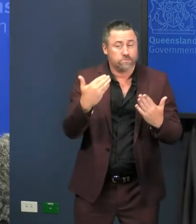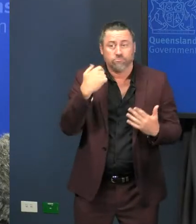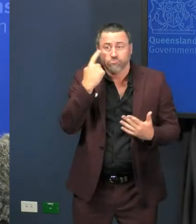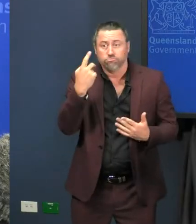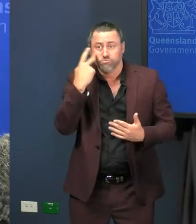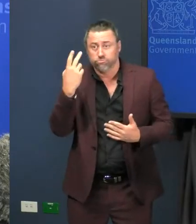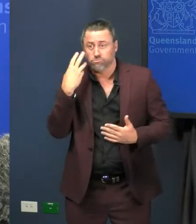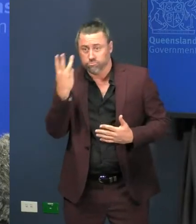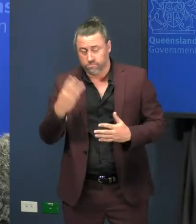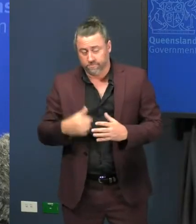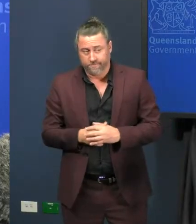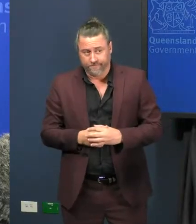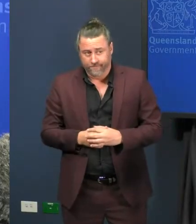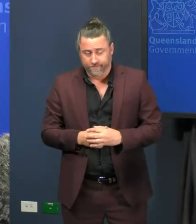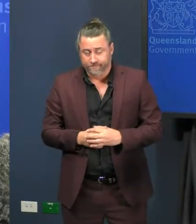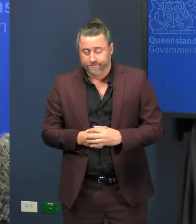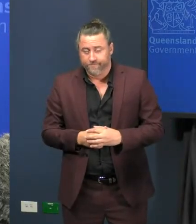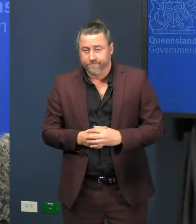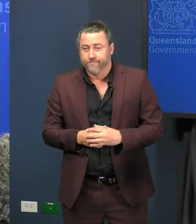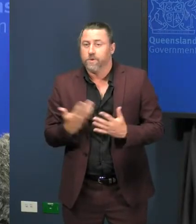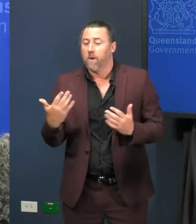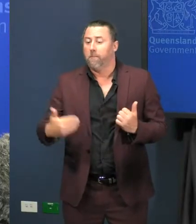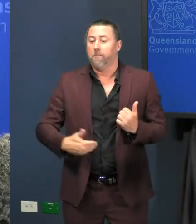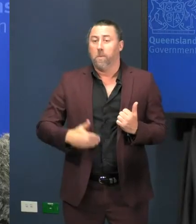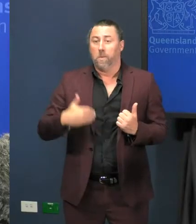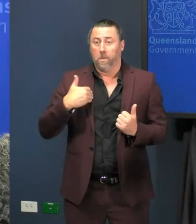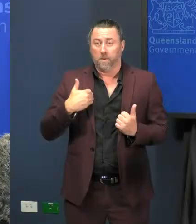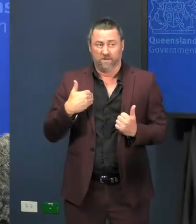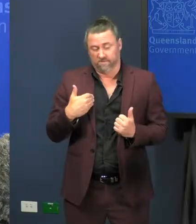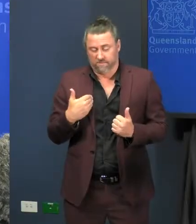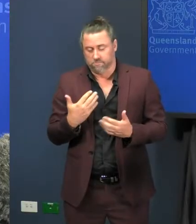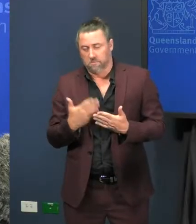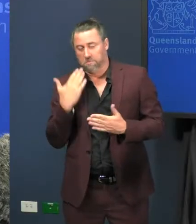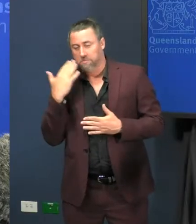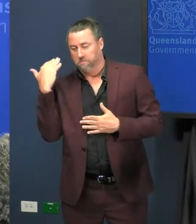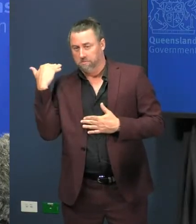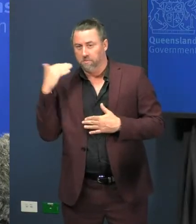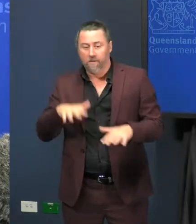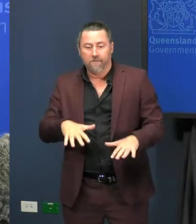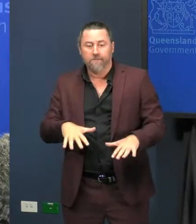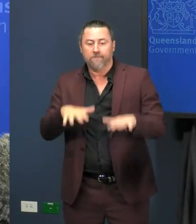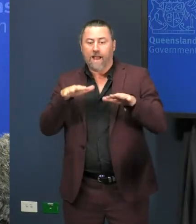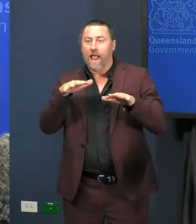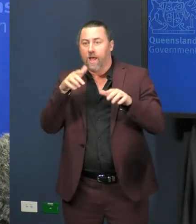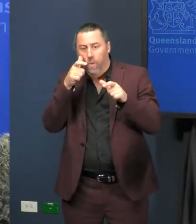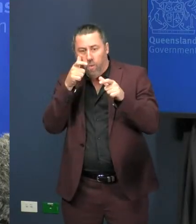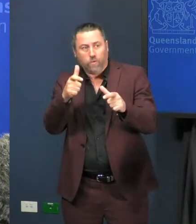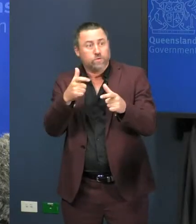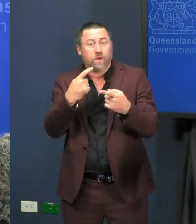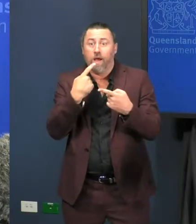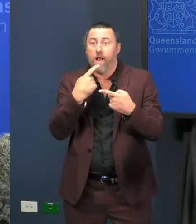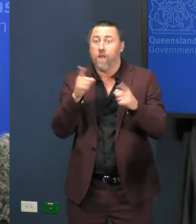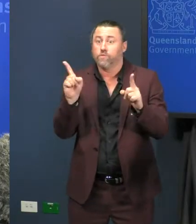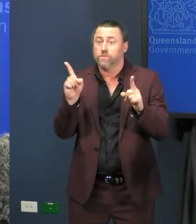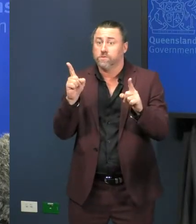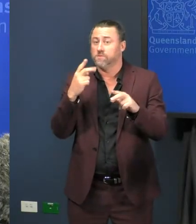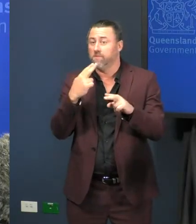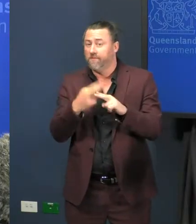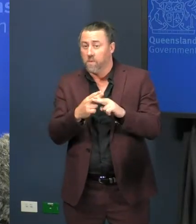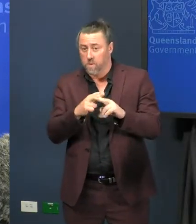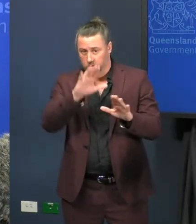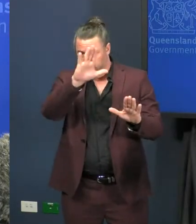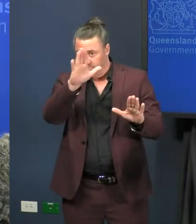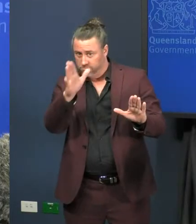scenario. Earlier this morning, only moments ago in fact, a flood watch has been put in place for